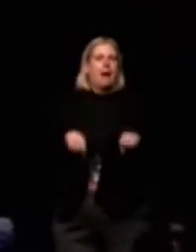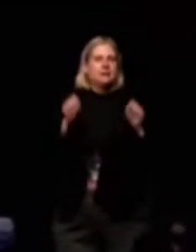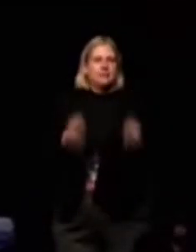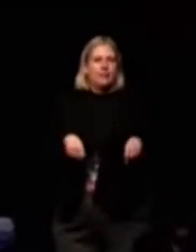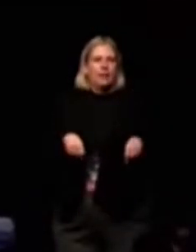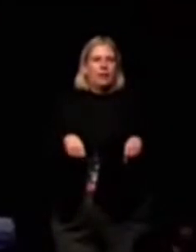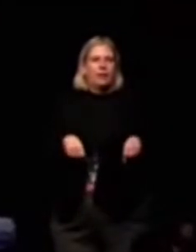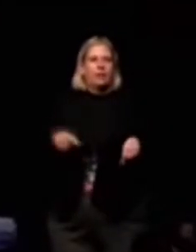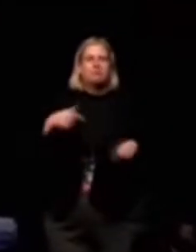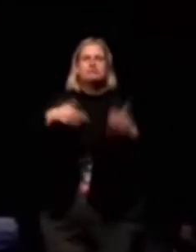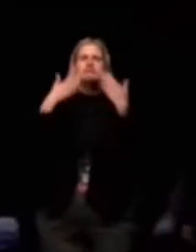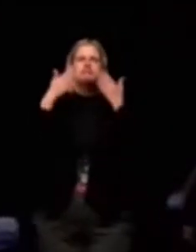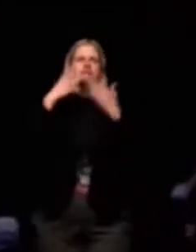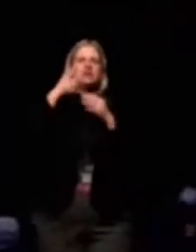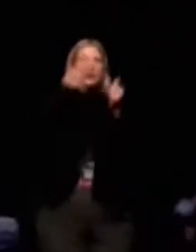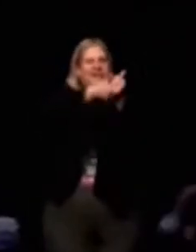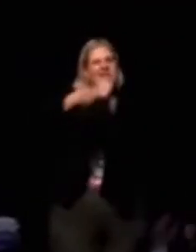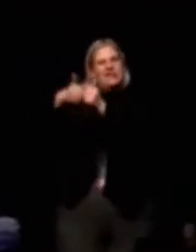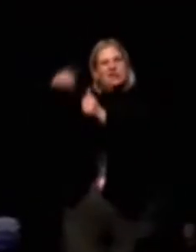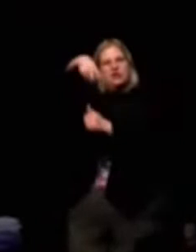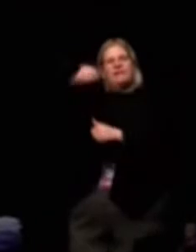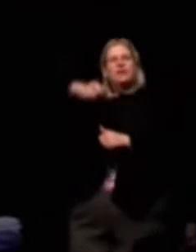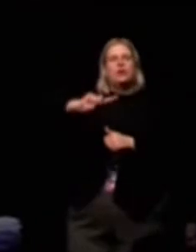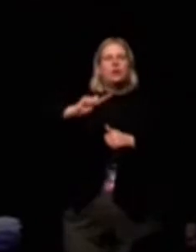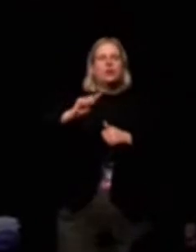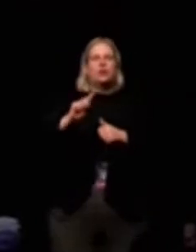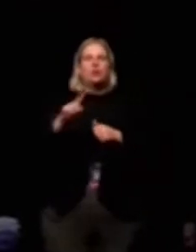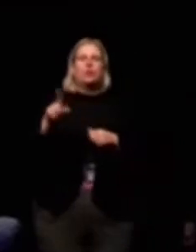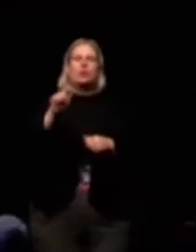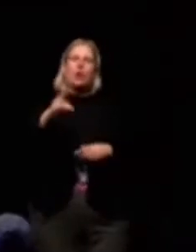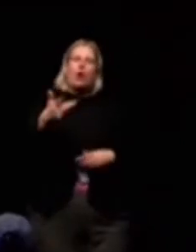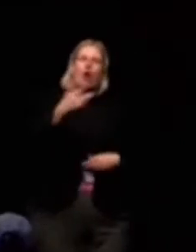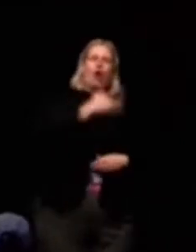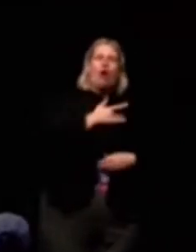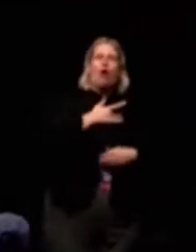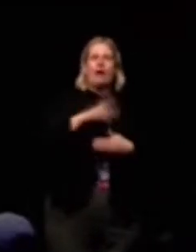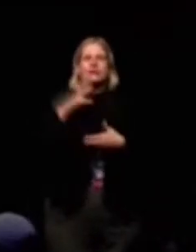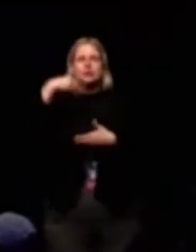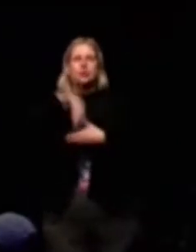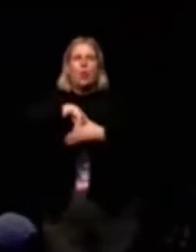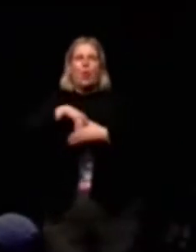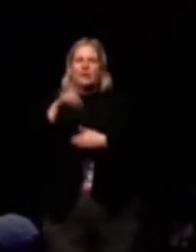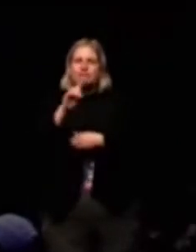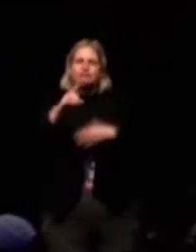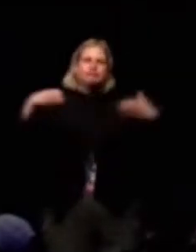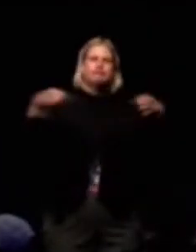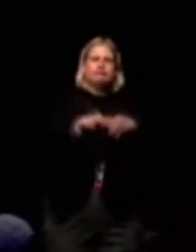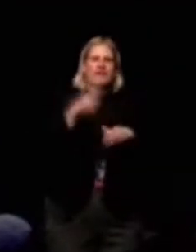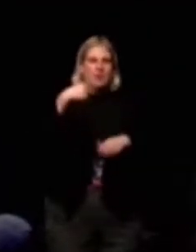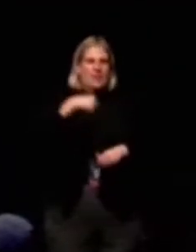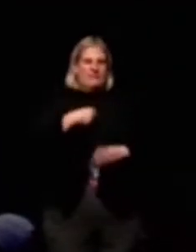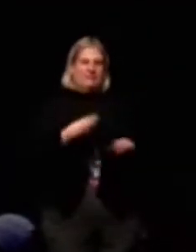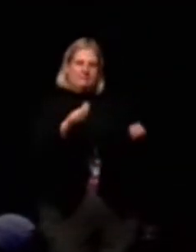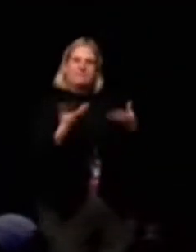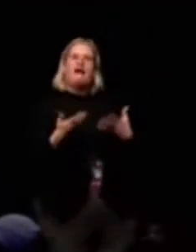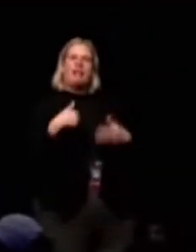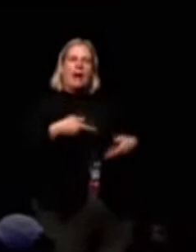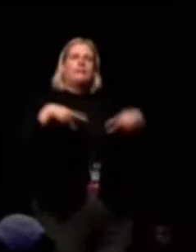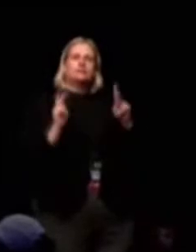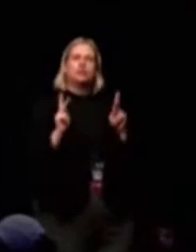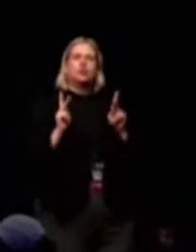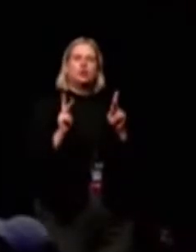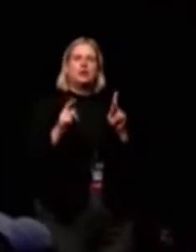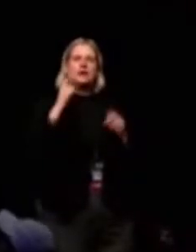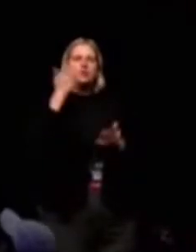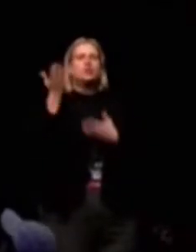And I thank each and every one of you, the heart and soul of the Democratic Party, for giving me the opportunity